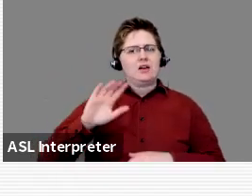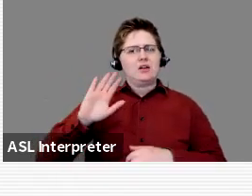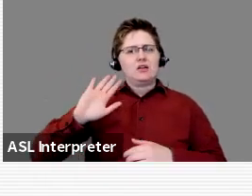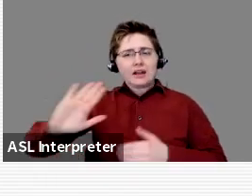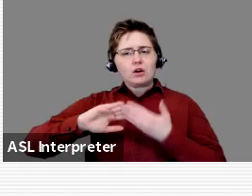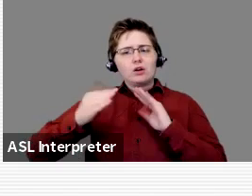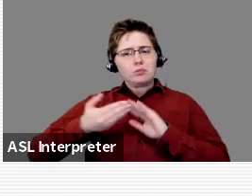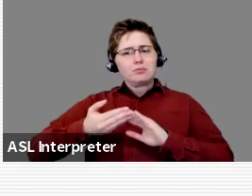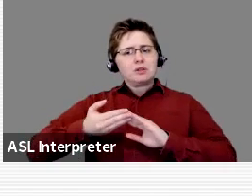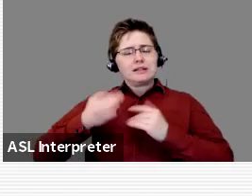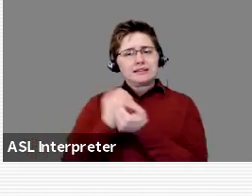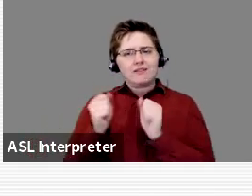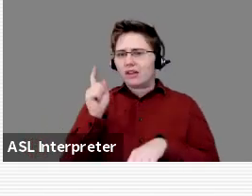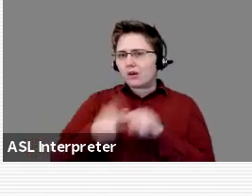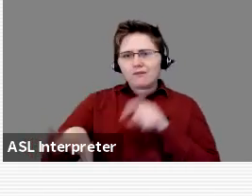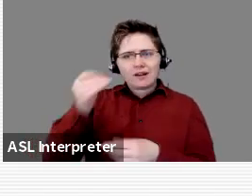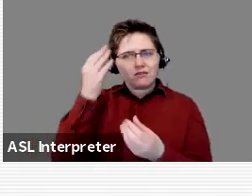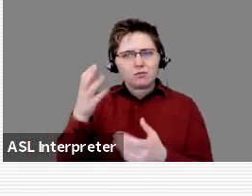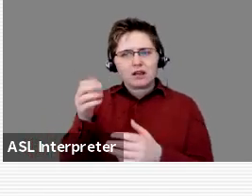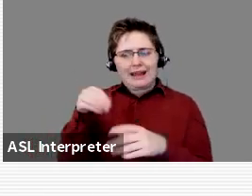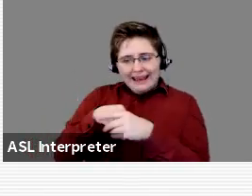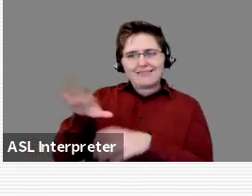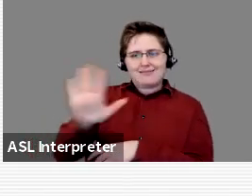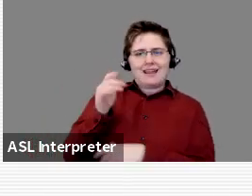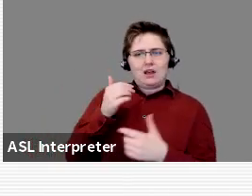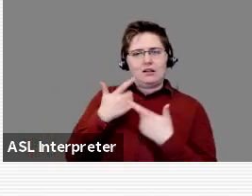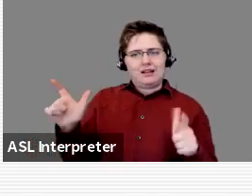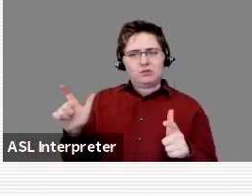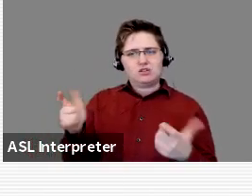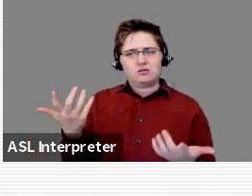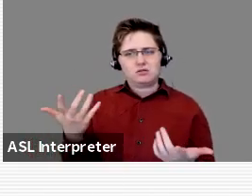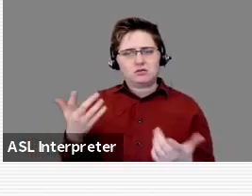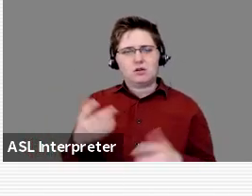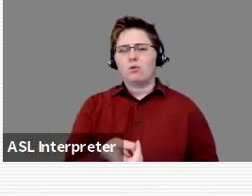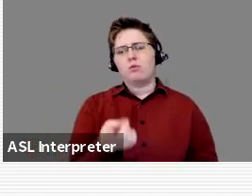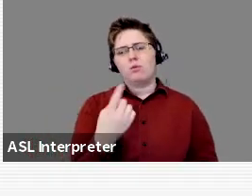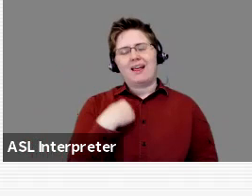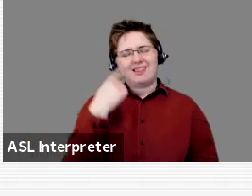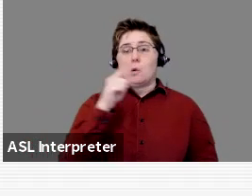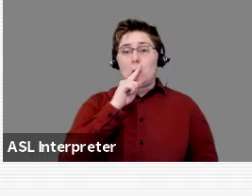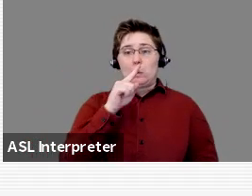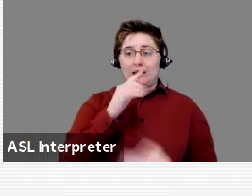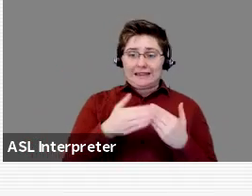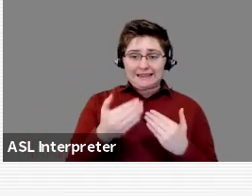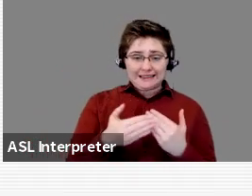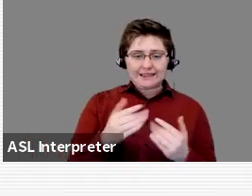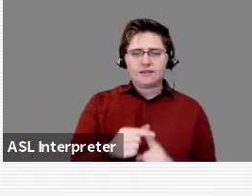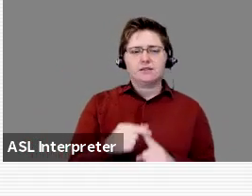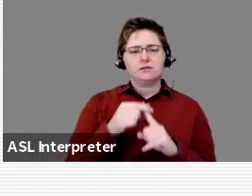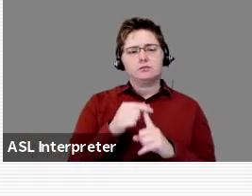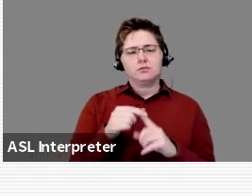were safe and could not find the information they needed in their languages. And then one thing that I think is really, really easy, especially